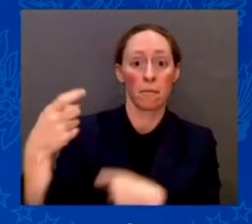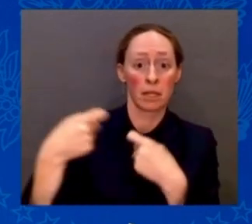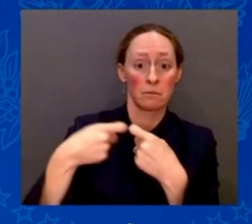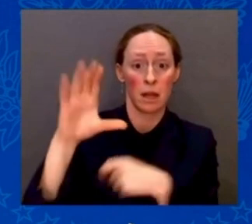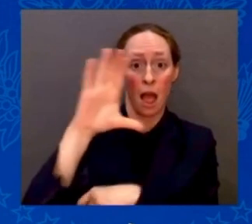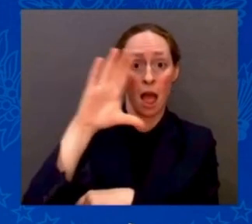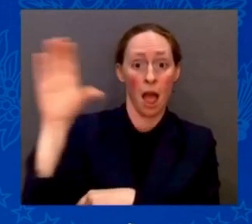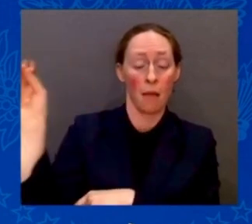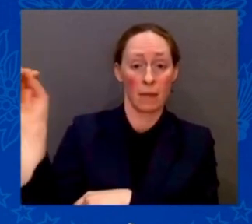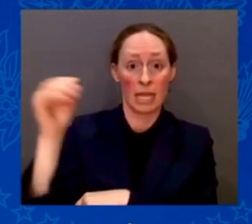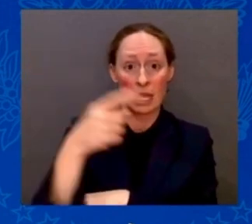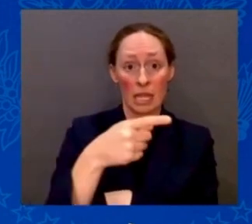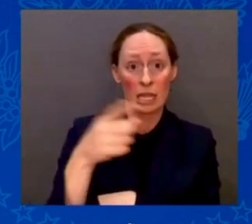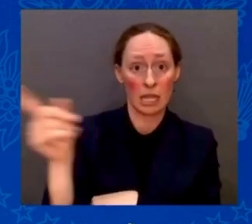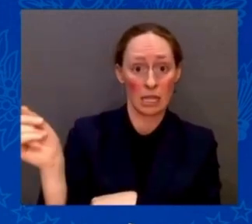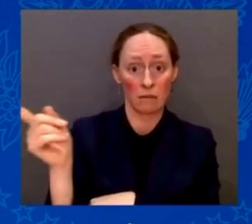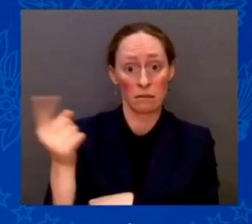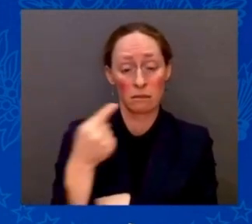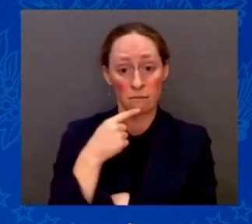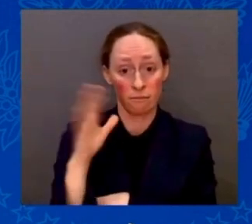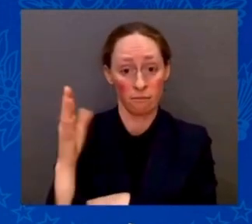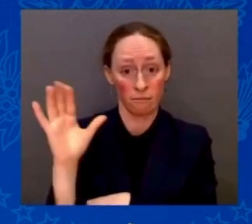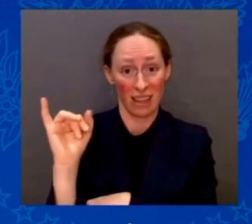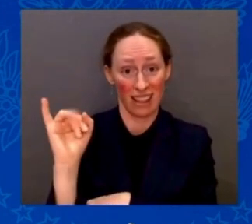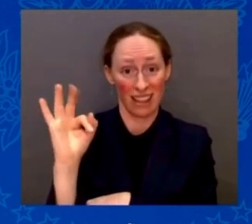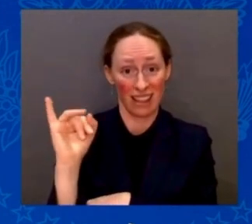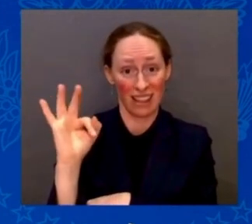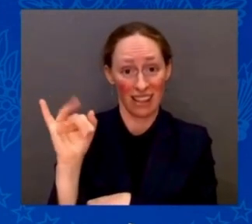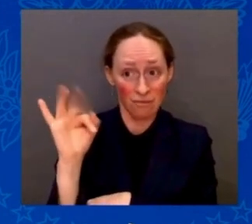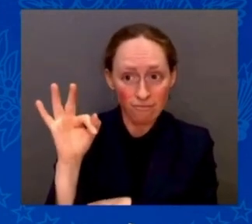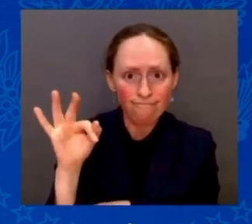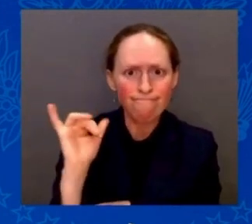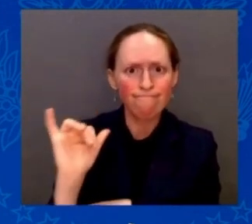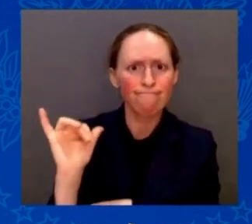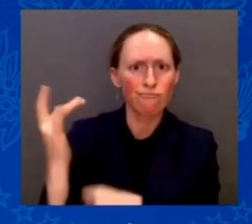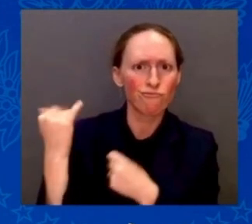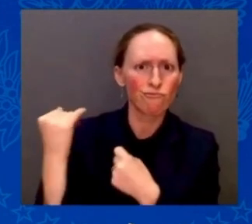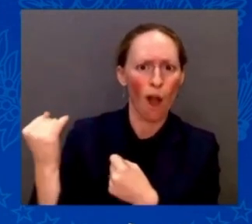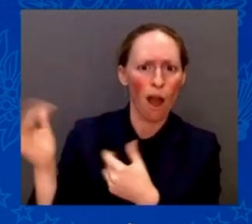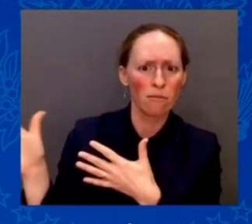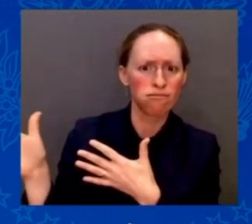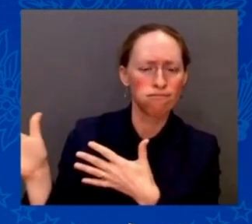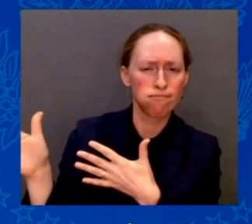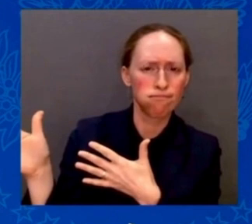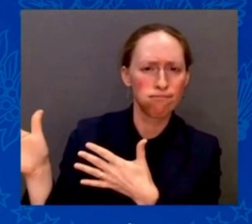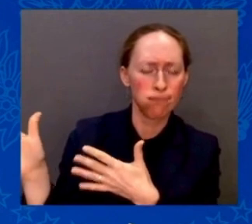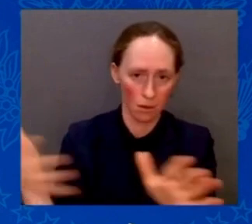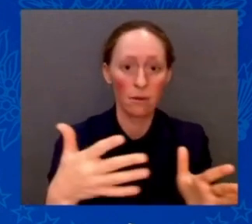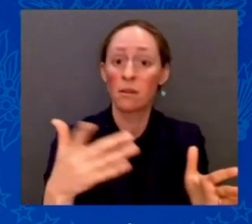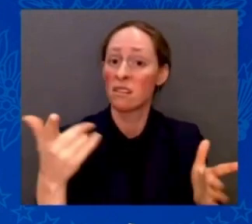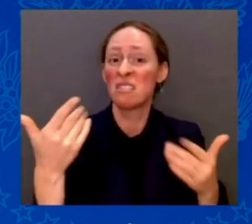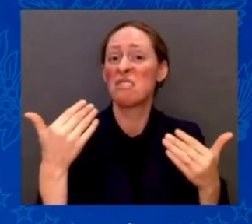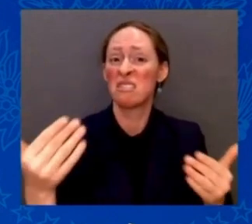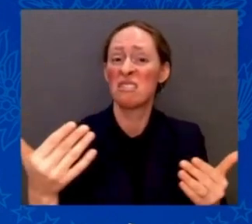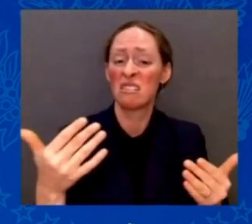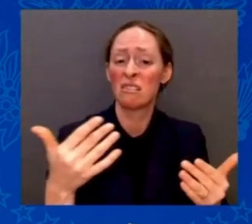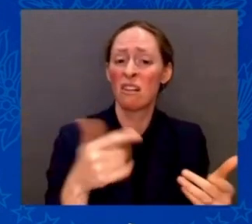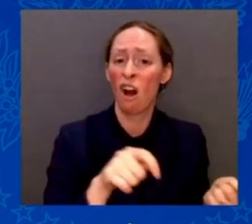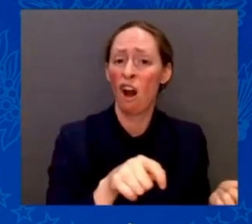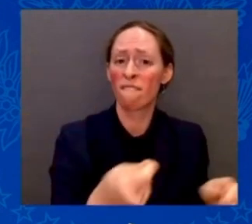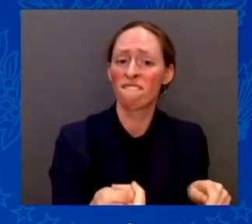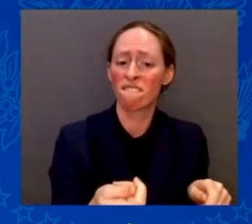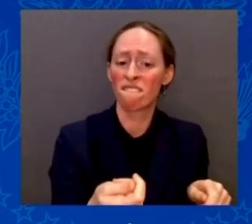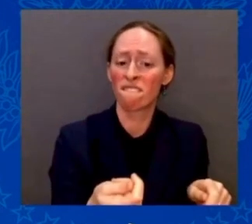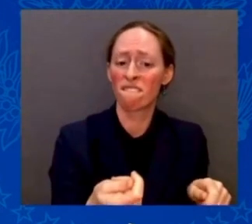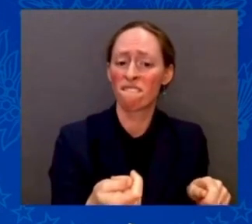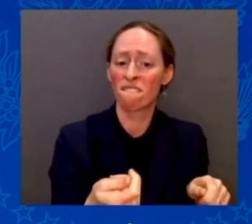wind incidences for vast parts of the country. And I'm wondering if you think this is sort of an appropriate response by power companies, or if you